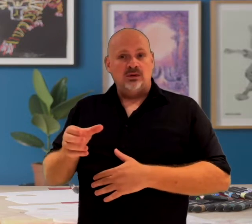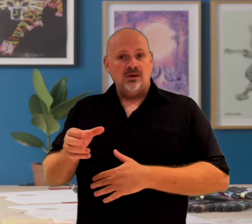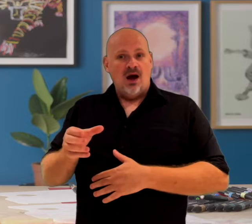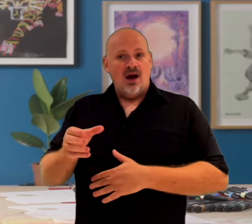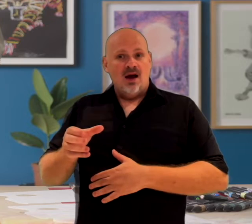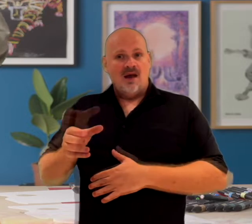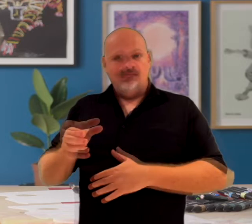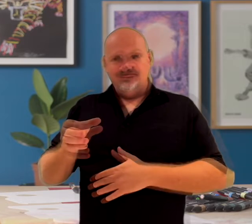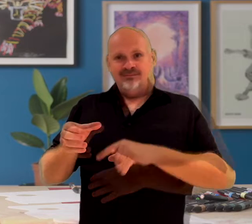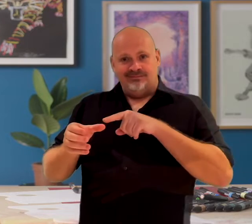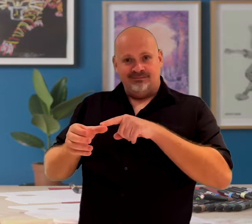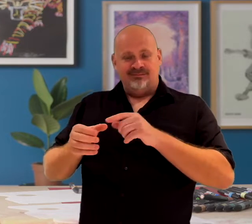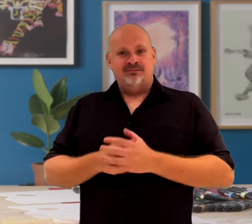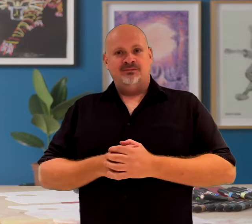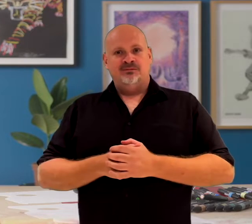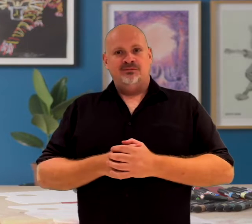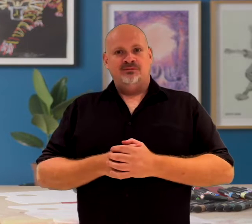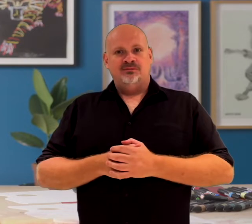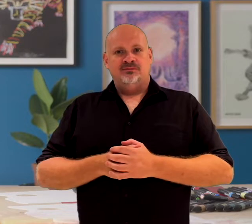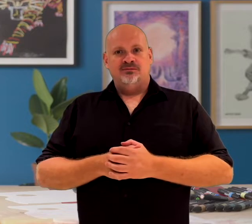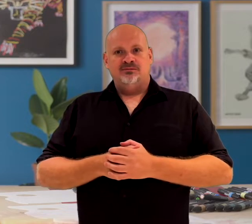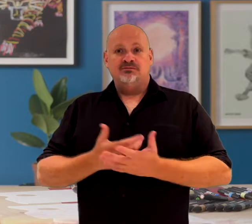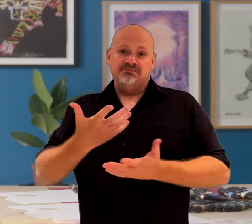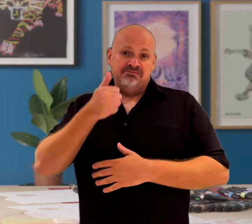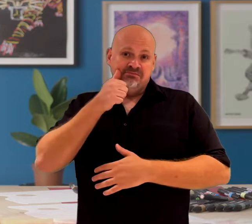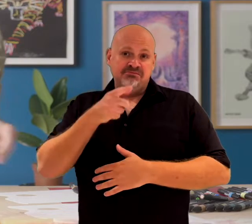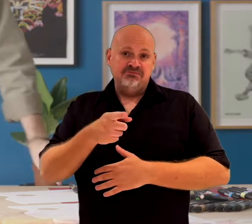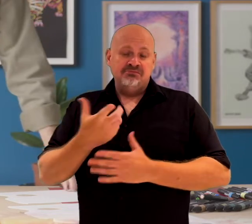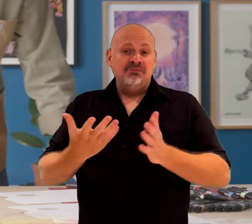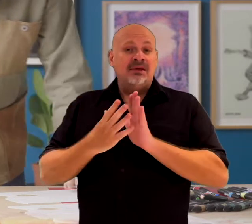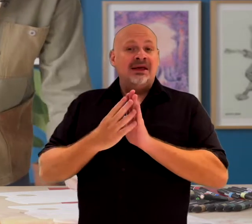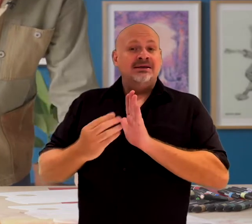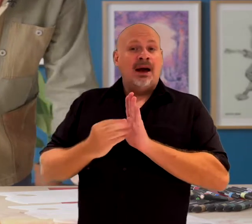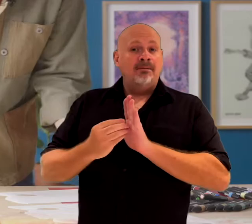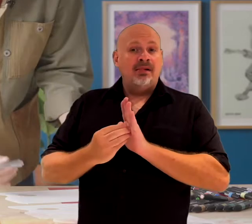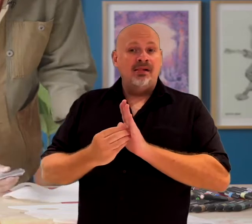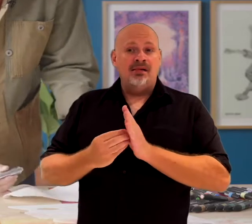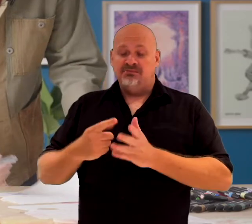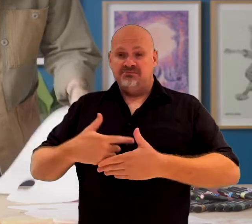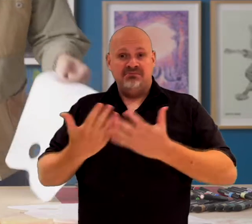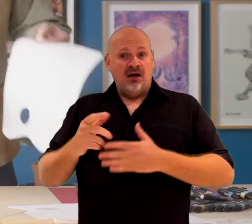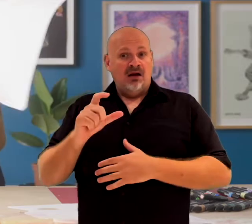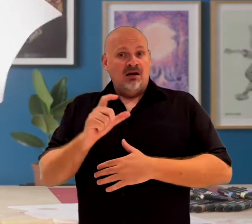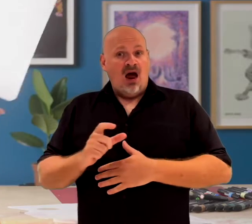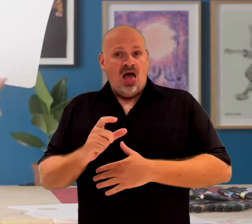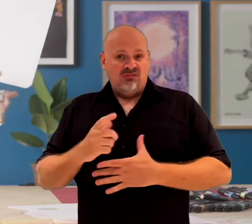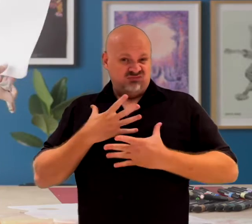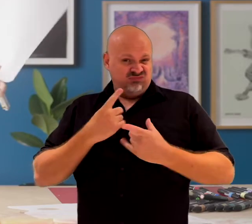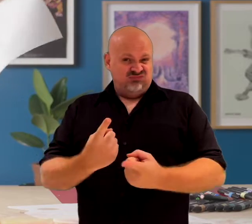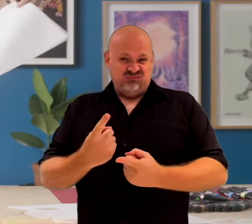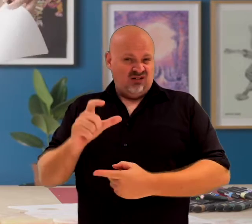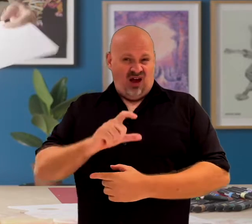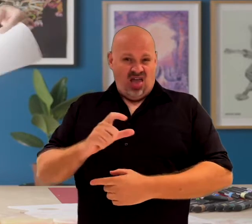So, for example, you take any color, really any color you want, and you put it down on your, this is